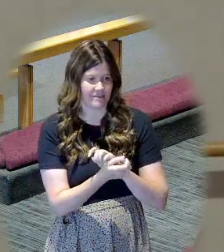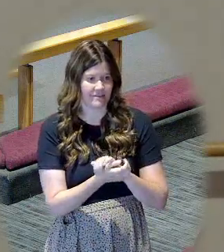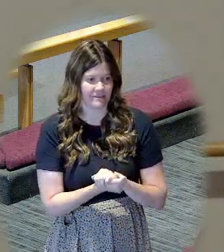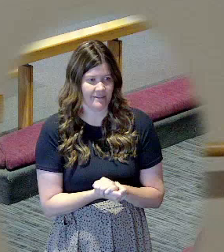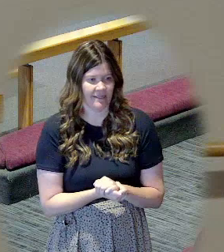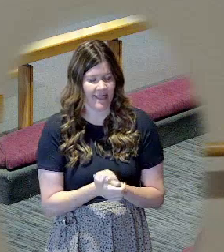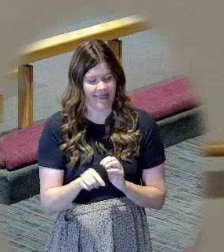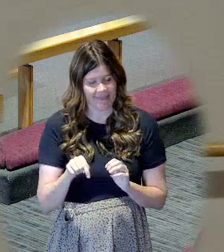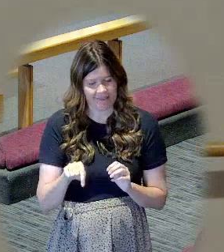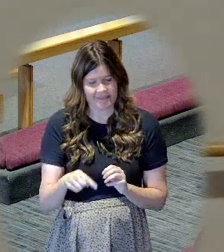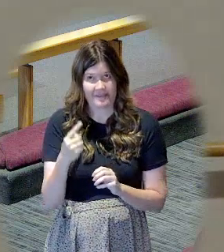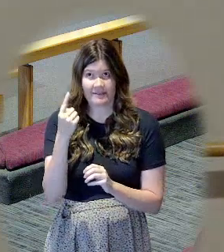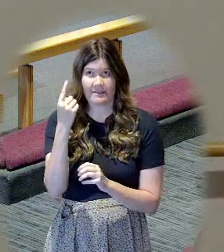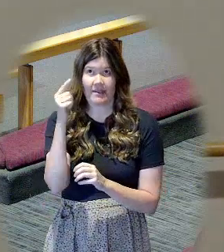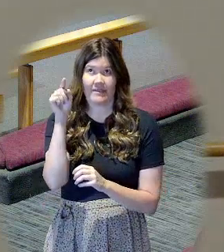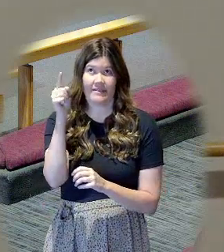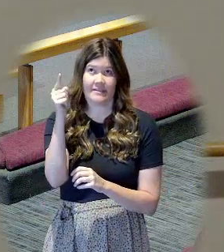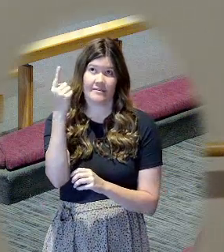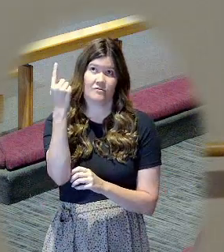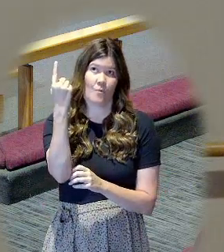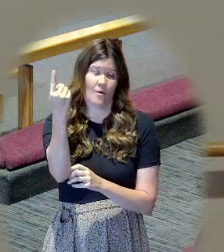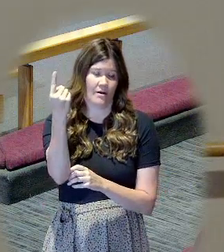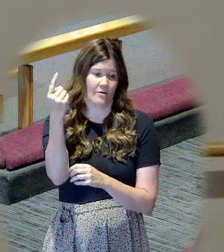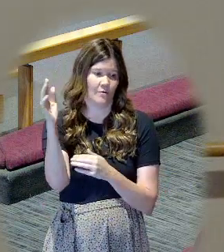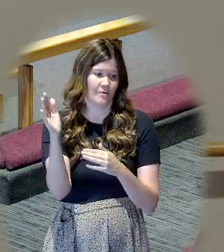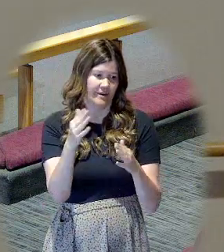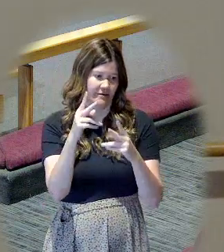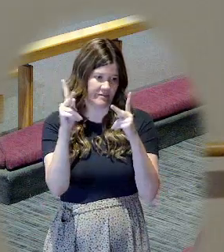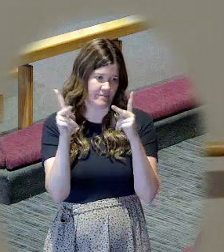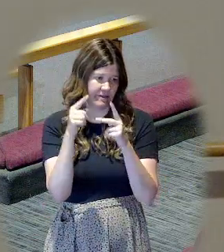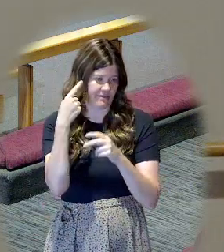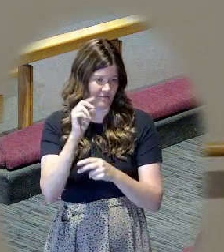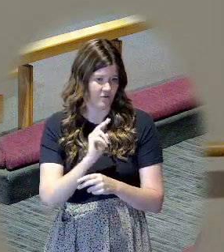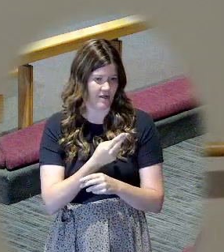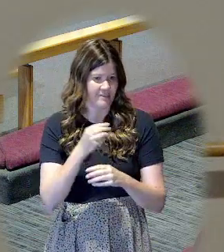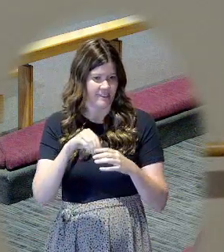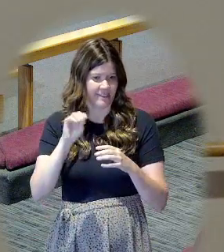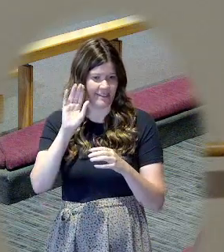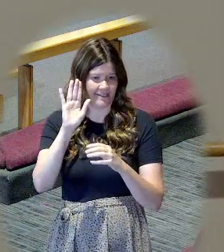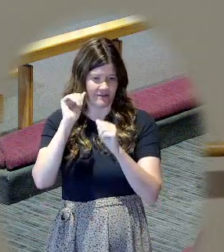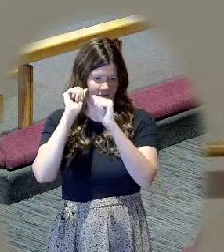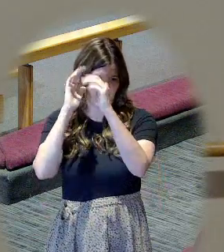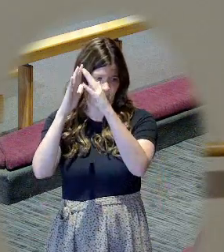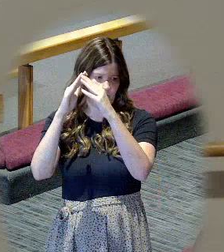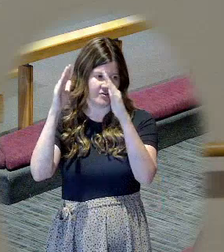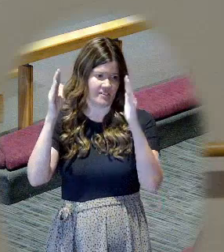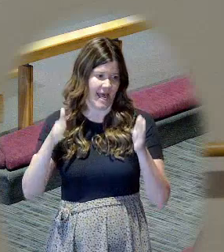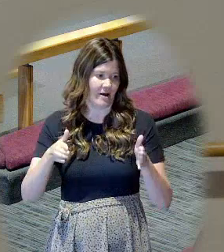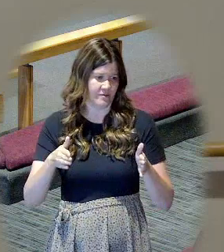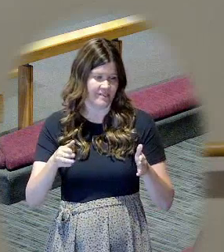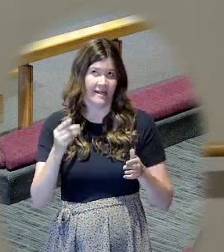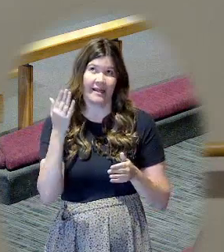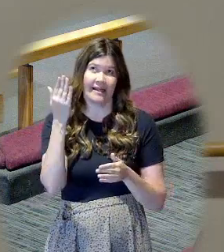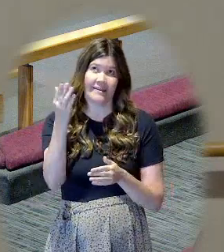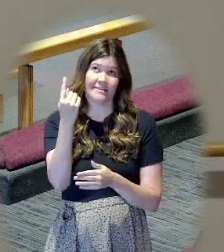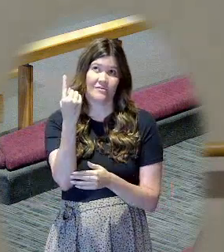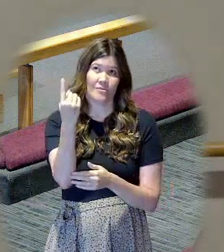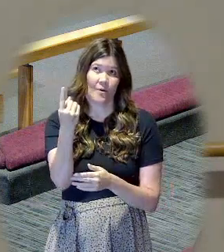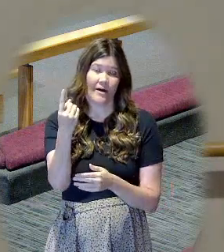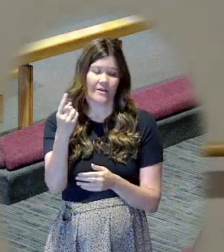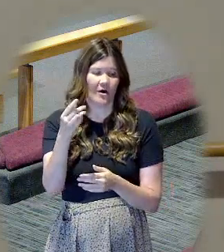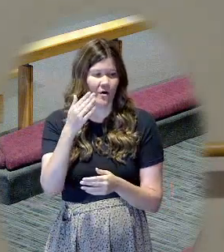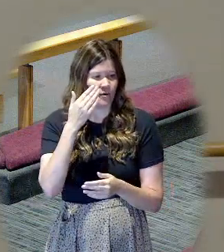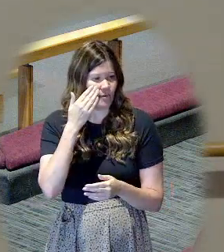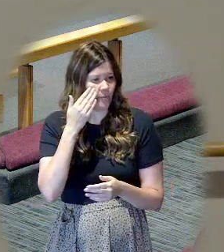This is the one who prepares a room for us in His Father's mansion. This is the one who lives to wipe away